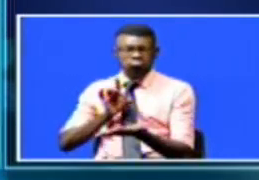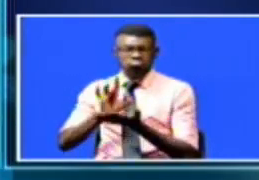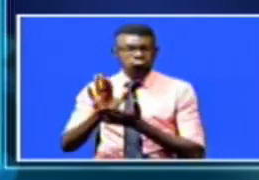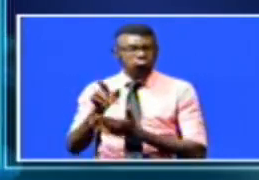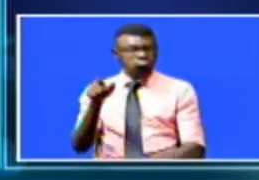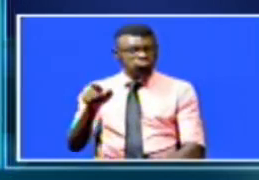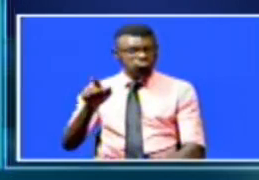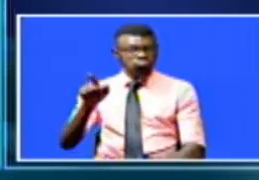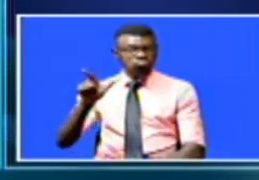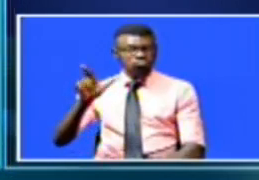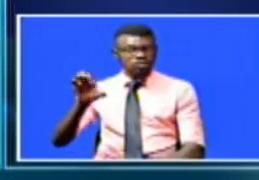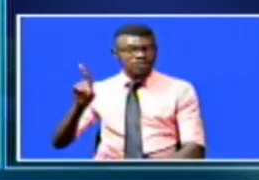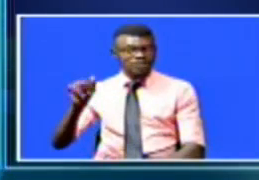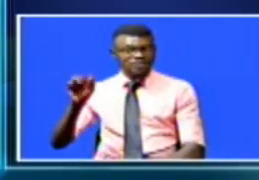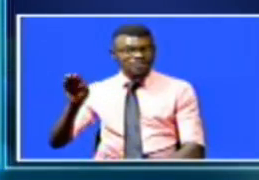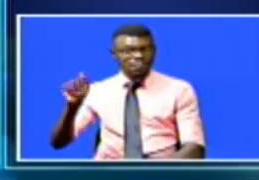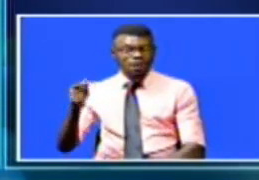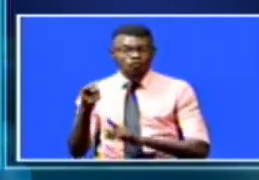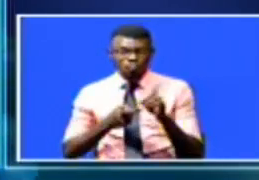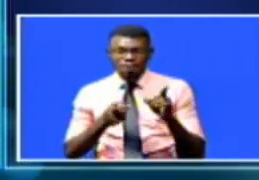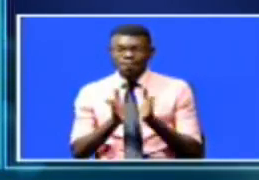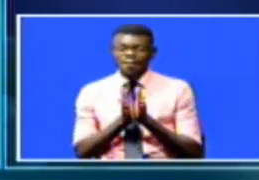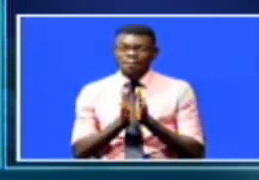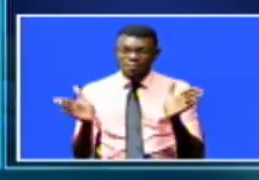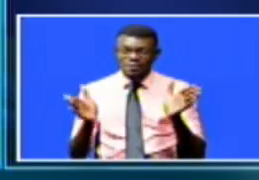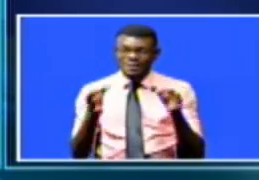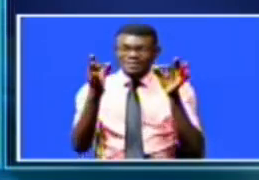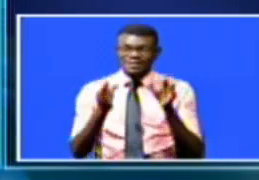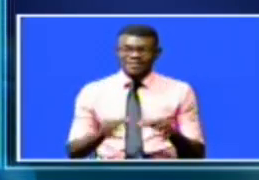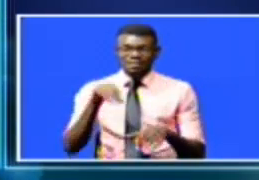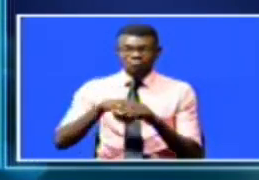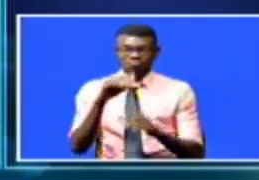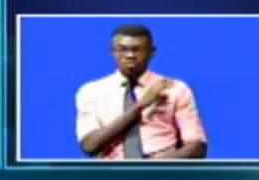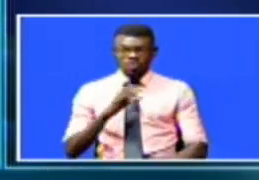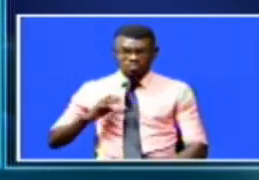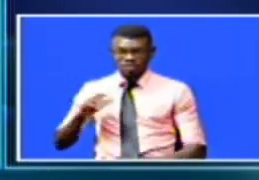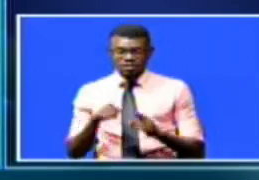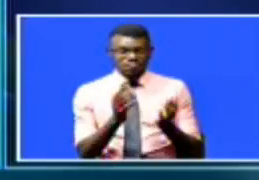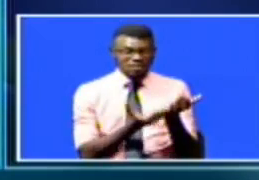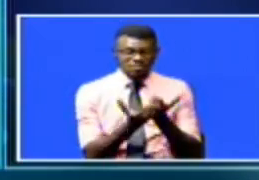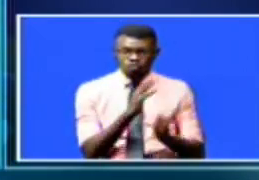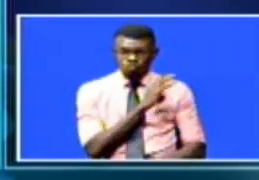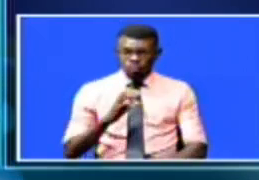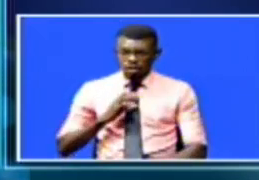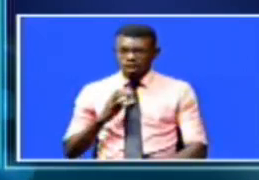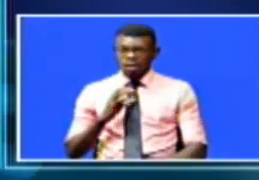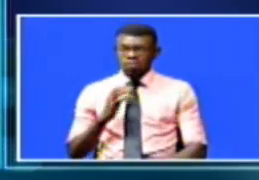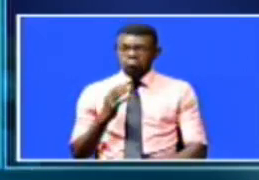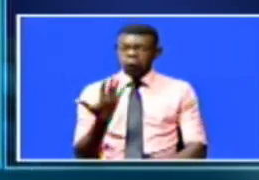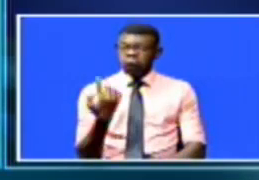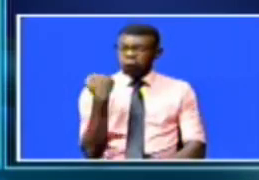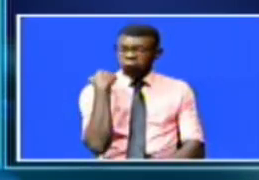for Narok, from the County Public Accounts and Investments Committee, as well as the Senate Business Committee, just days after Ole Kina